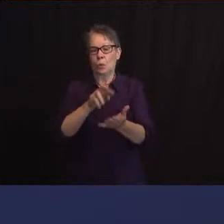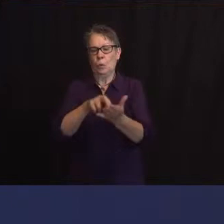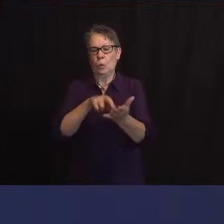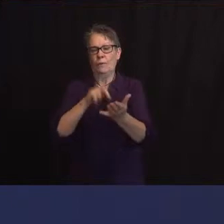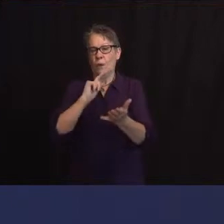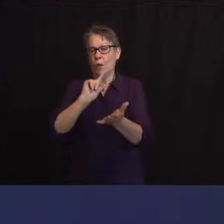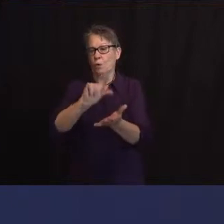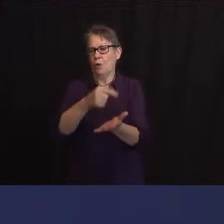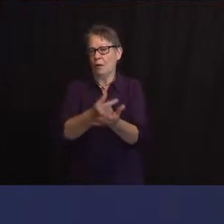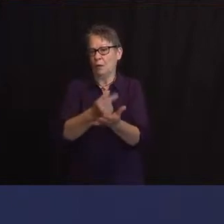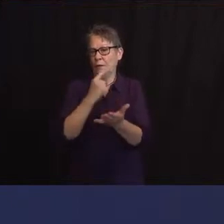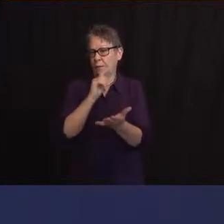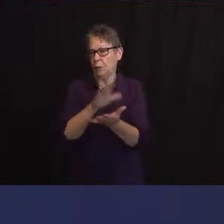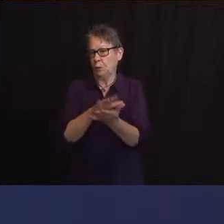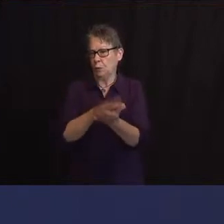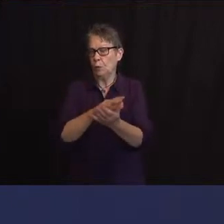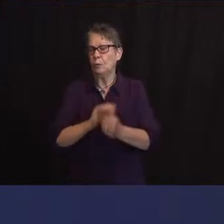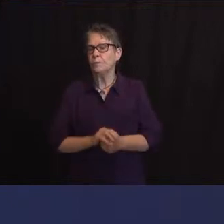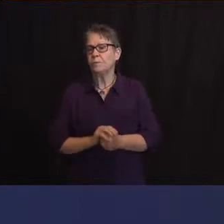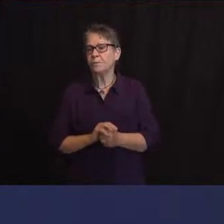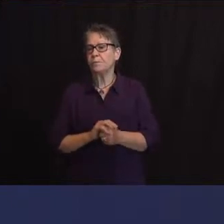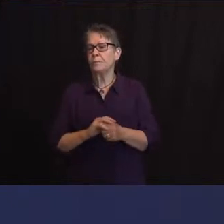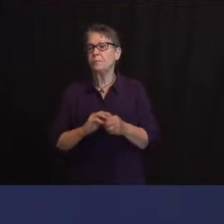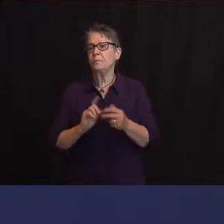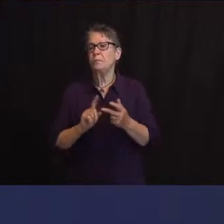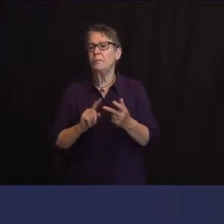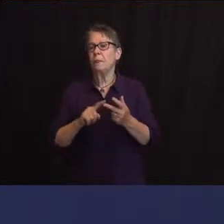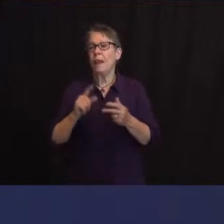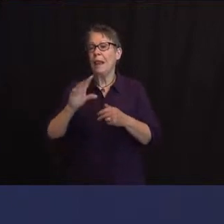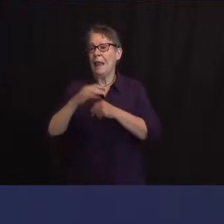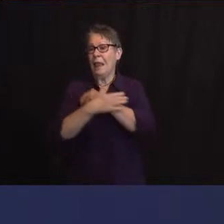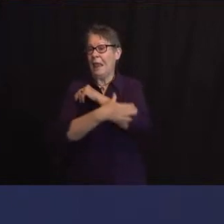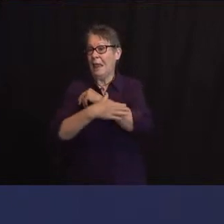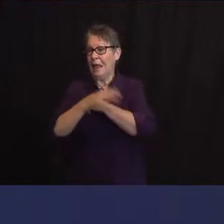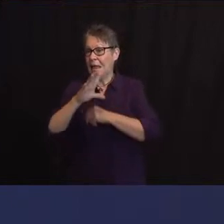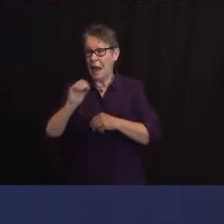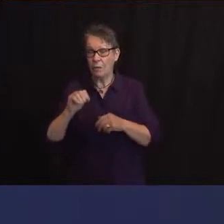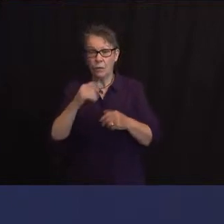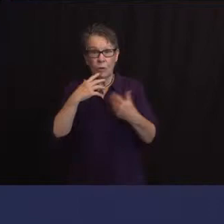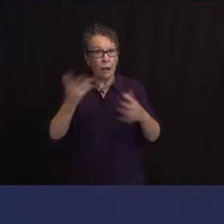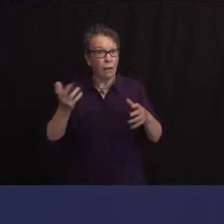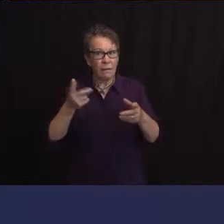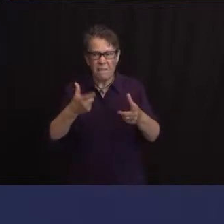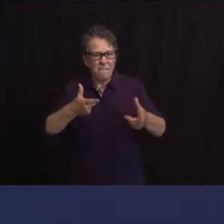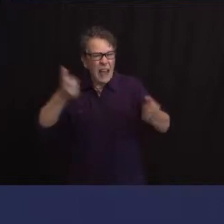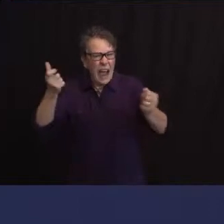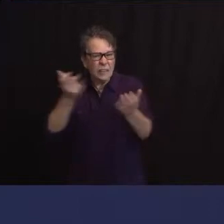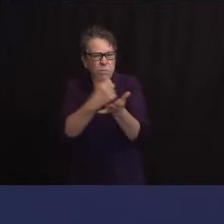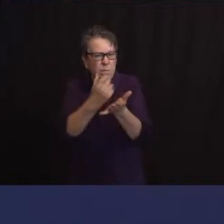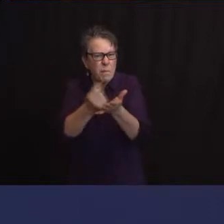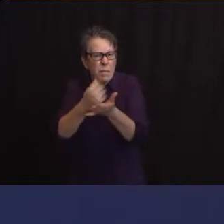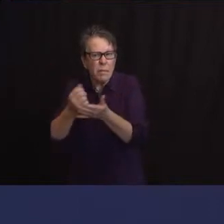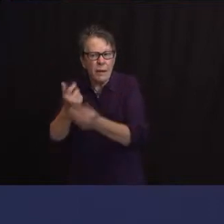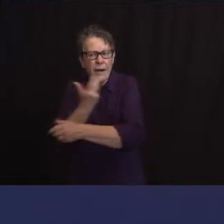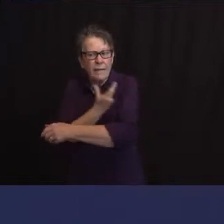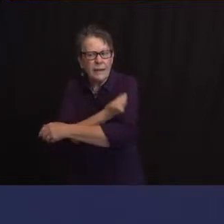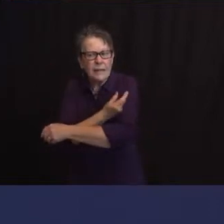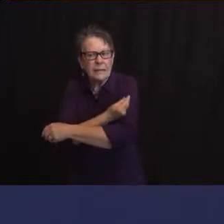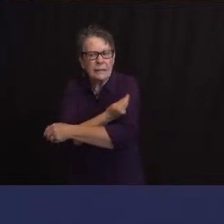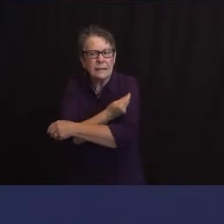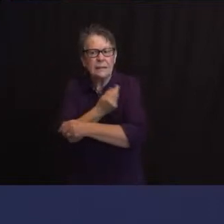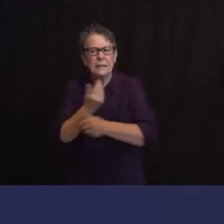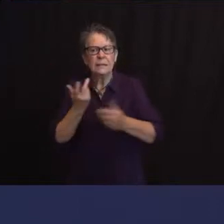Thompson, given counties are using virtually all their vaccines as they get them, why is it that both Morris and Bergen counties have more